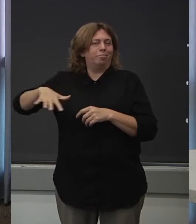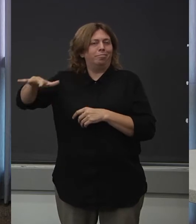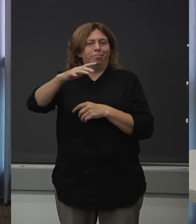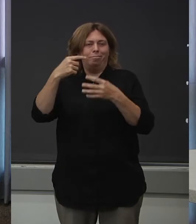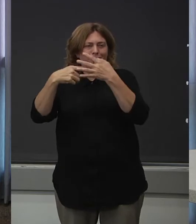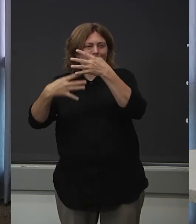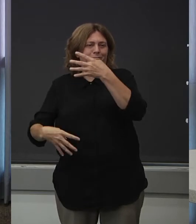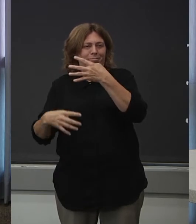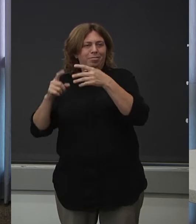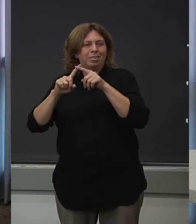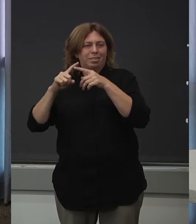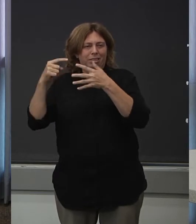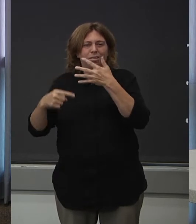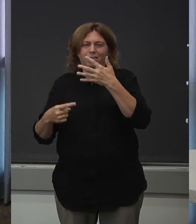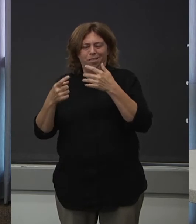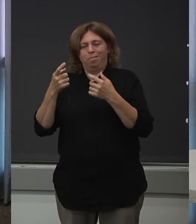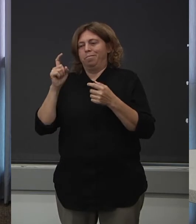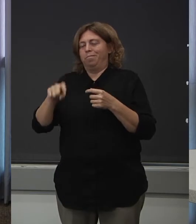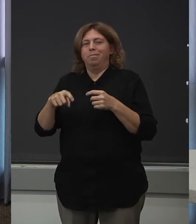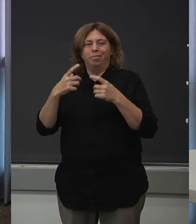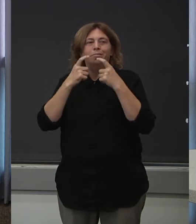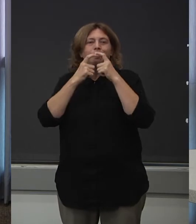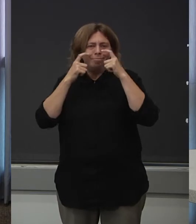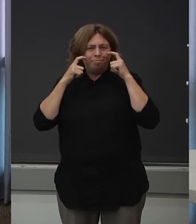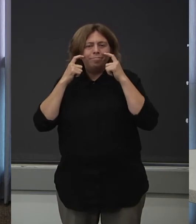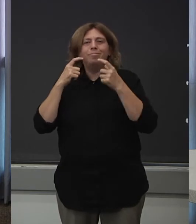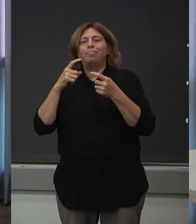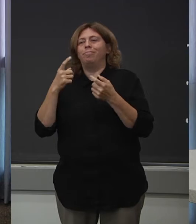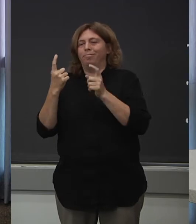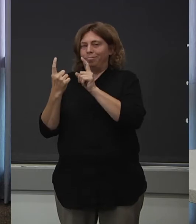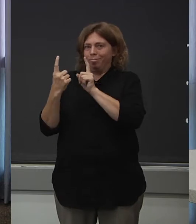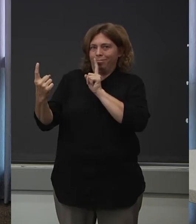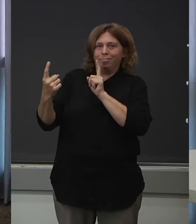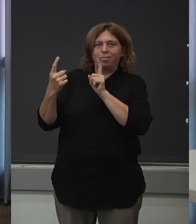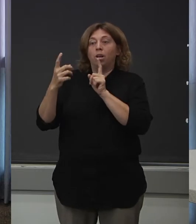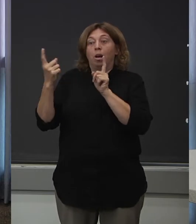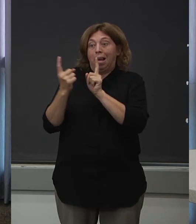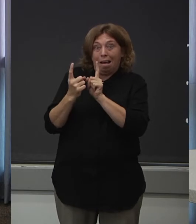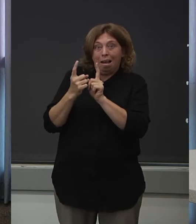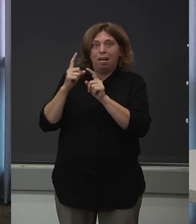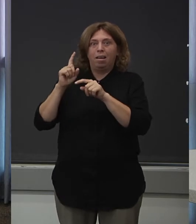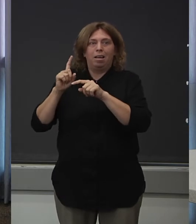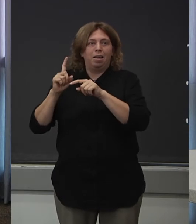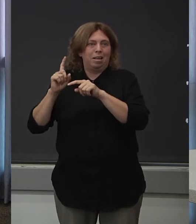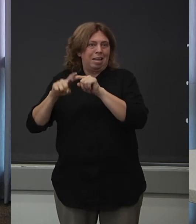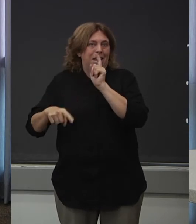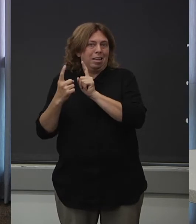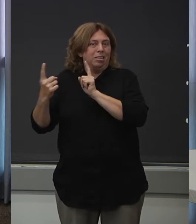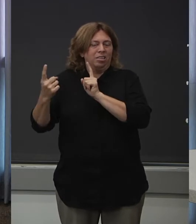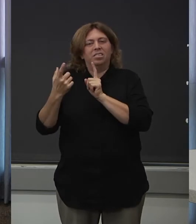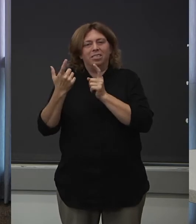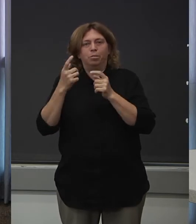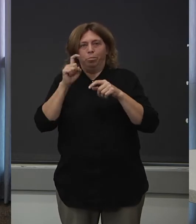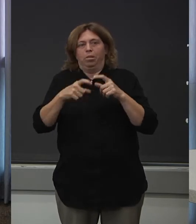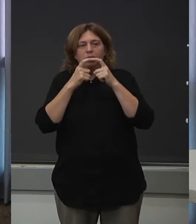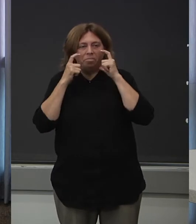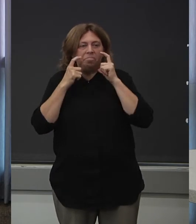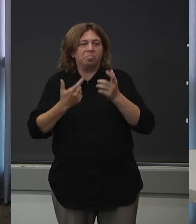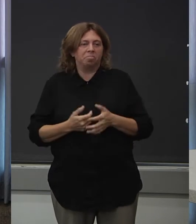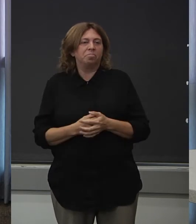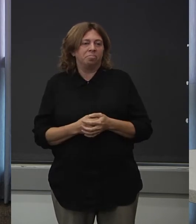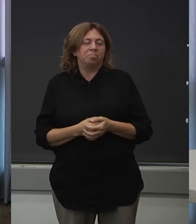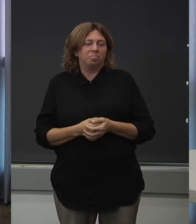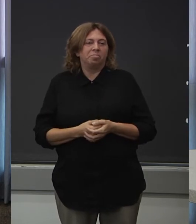coverings in that situation. But really, anytime you've got 2 individuals in a room, it's a good idea to have the facial coverings